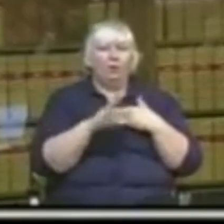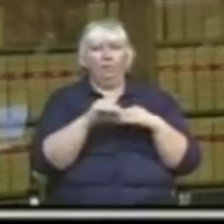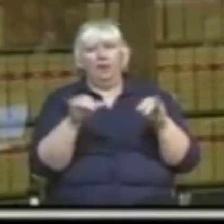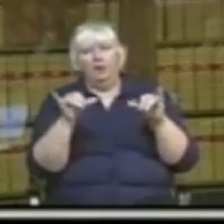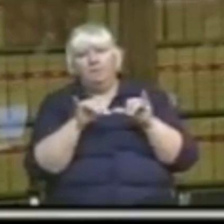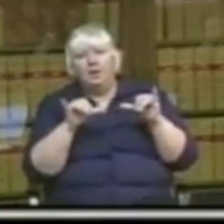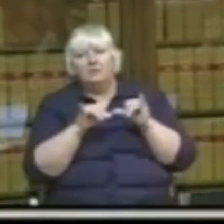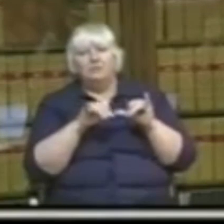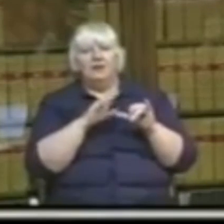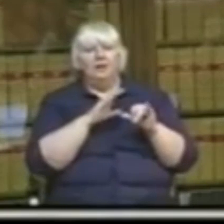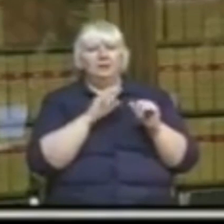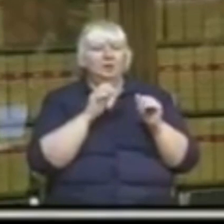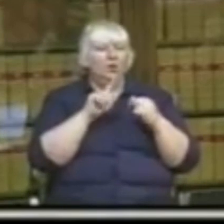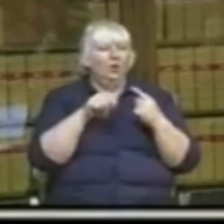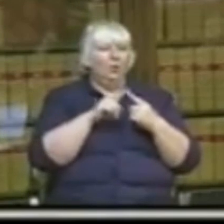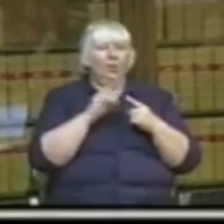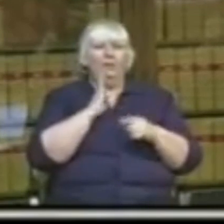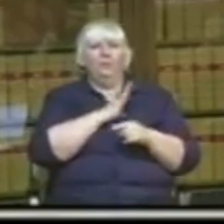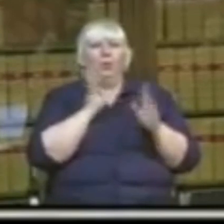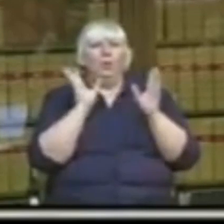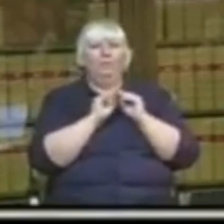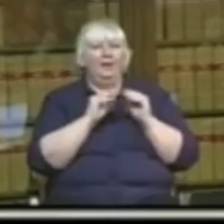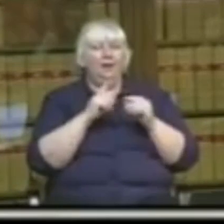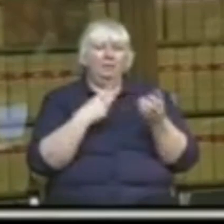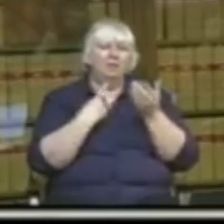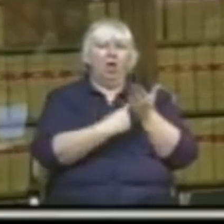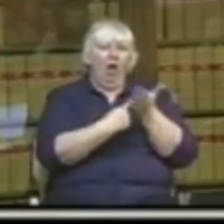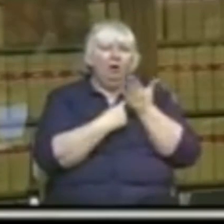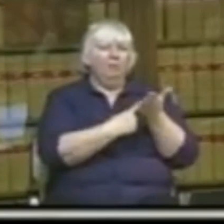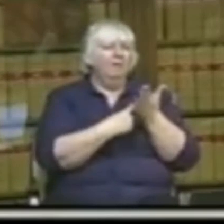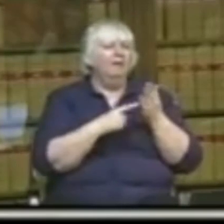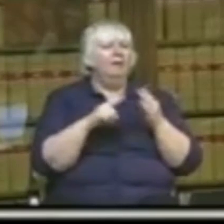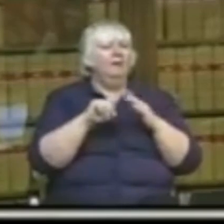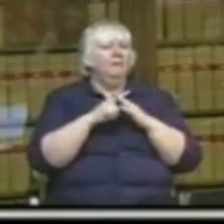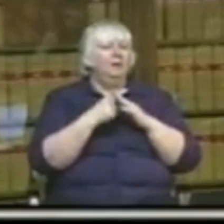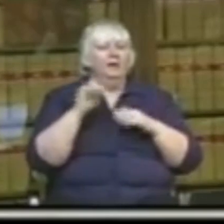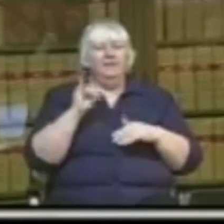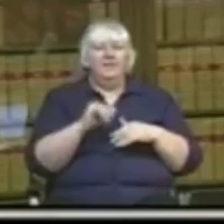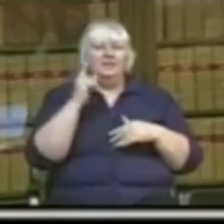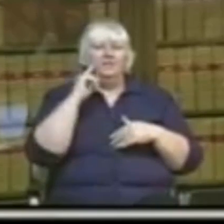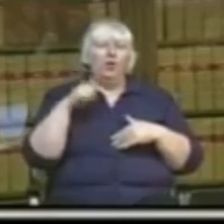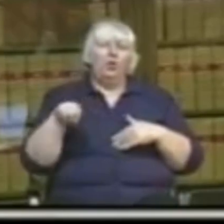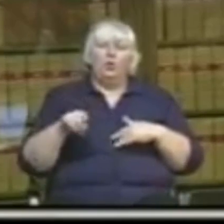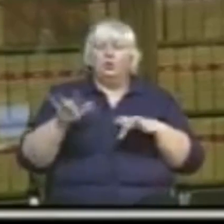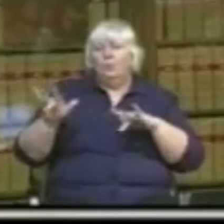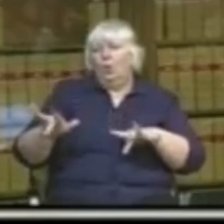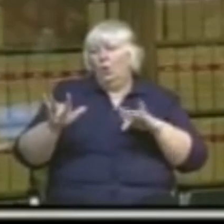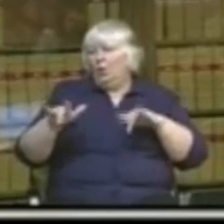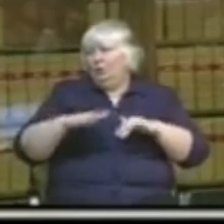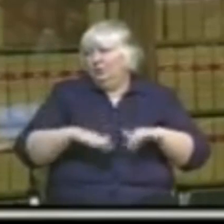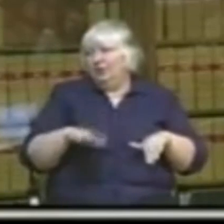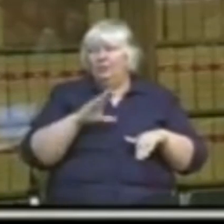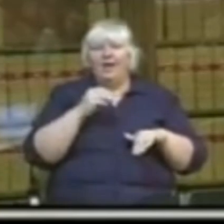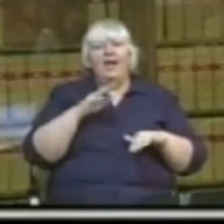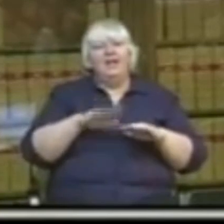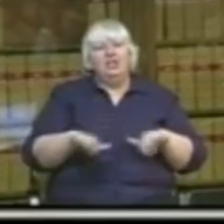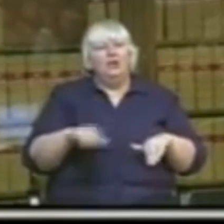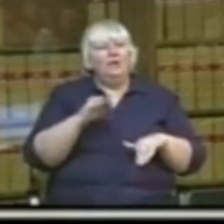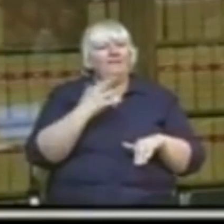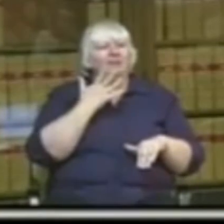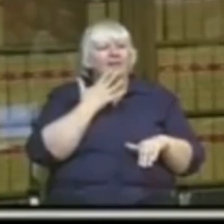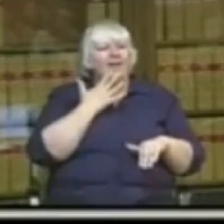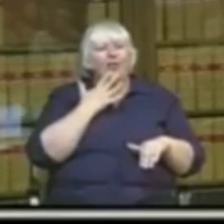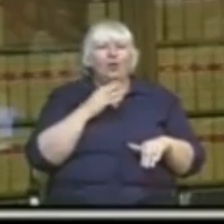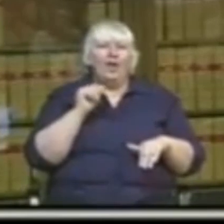measurements with a glance towards me. The argument begins that this is for those poor children and children of color, or